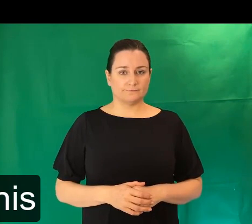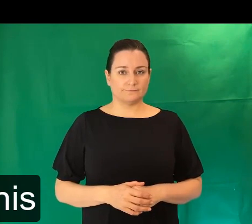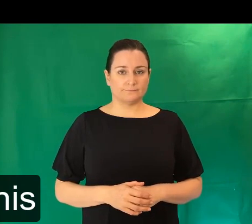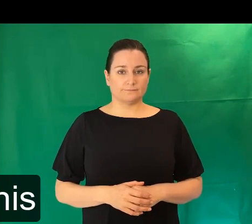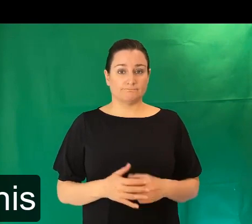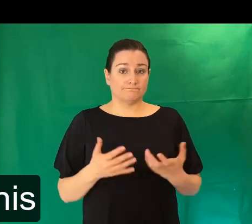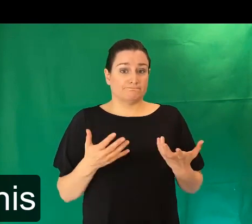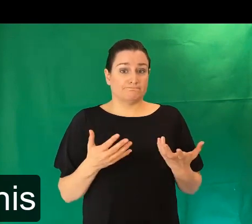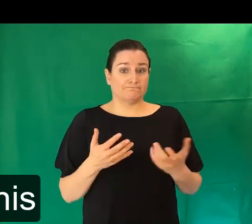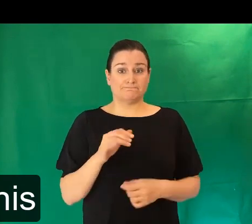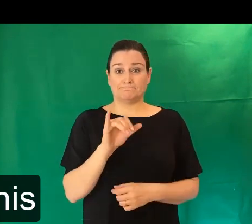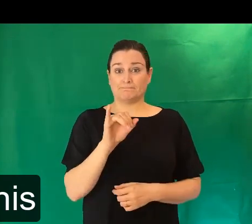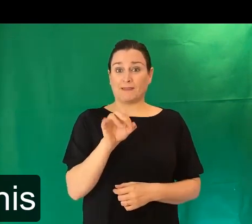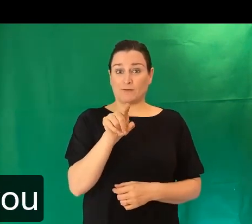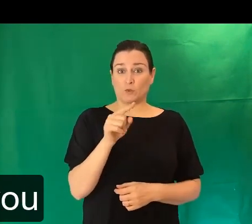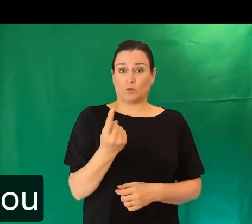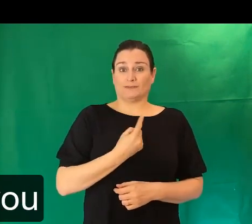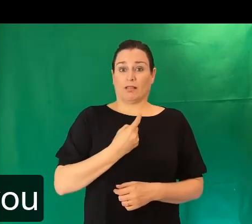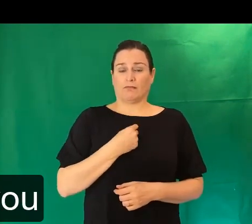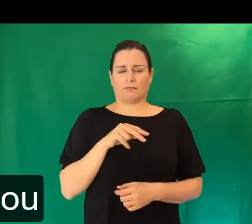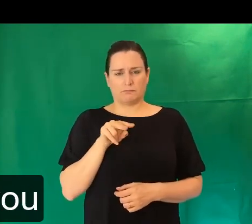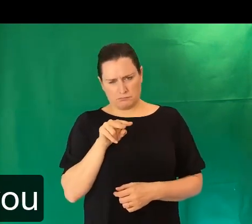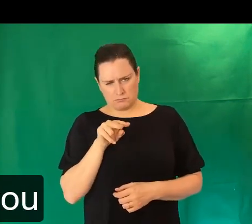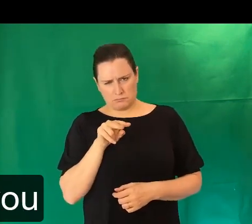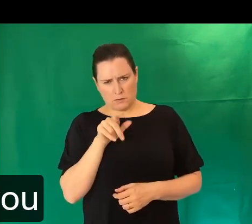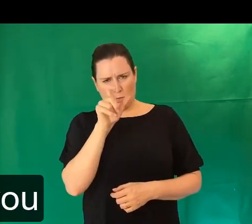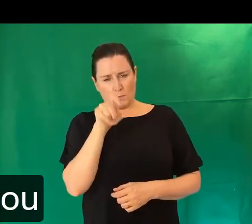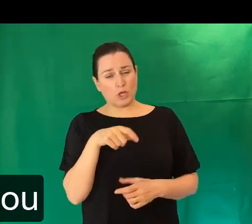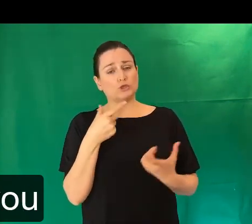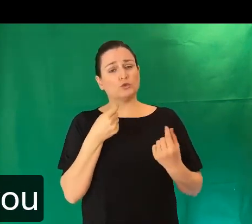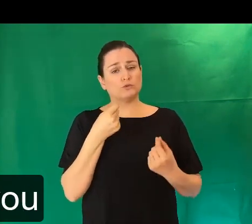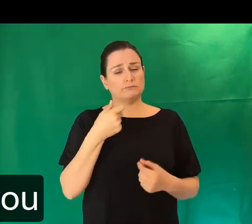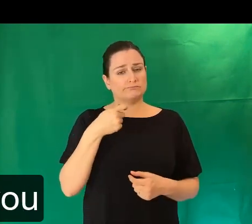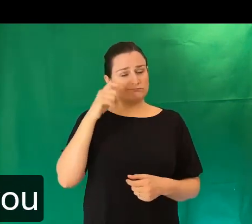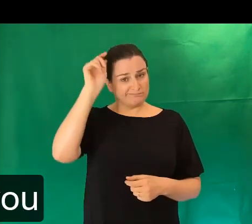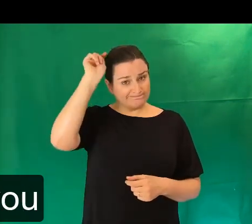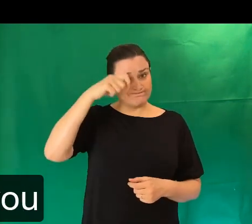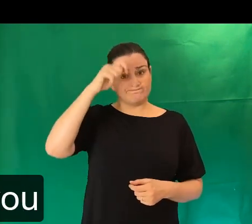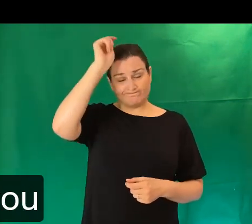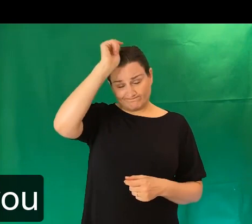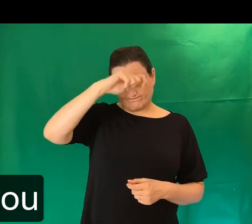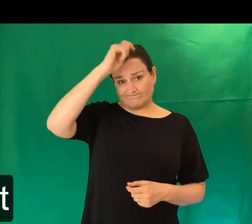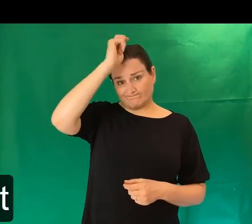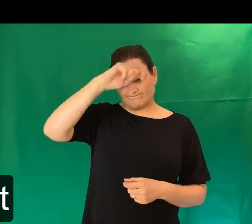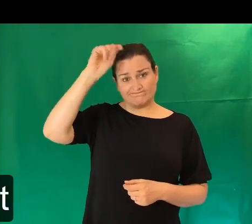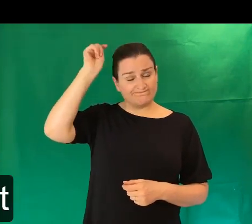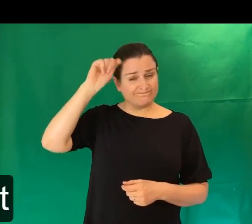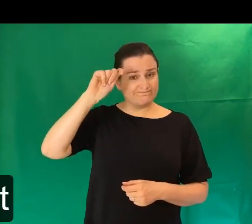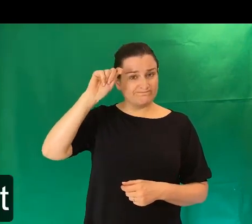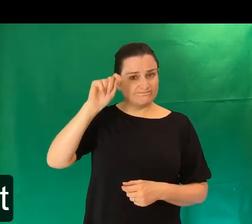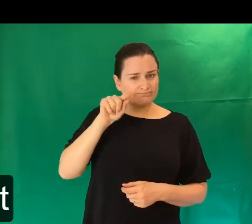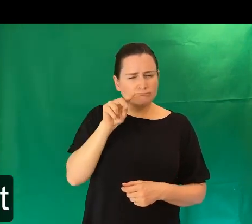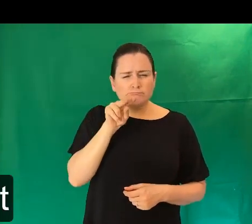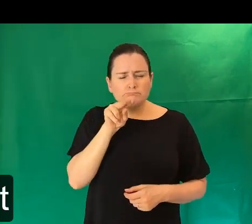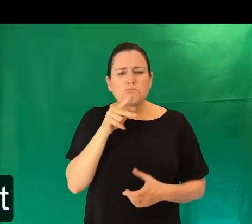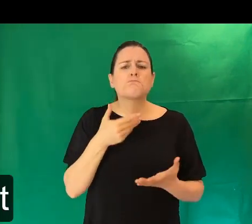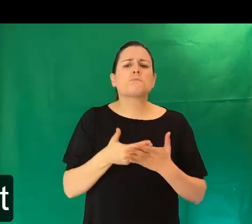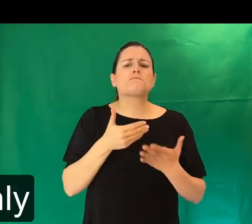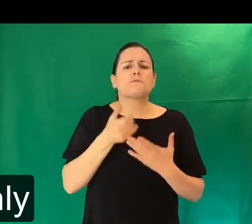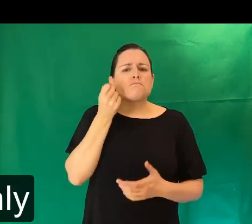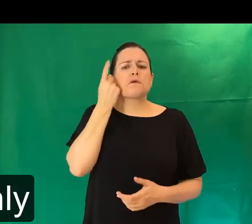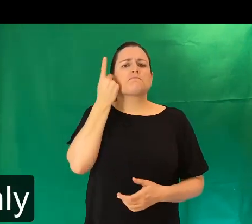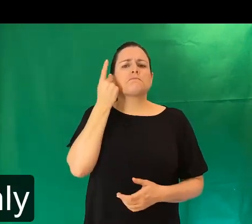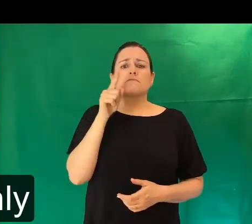Okay, well, if you were shown this sign on its own without any context, you would probably guess what it